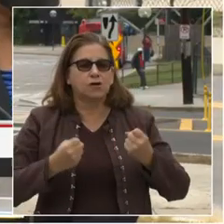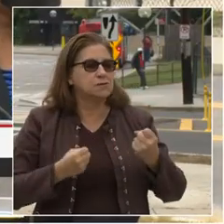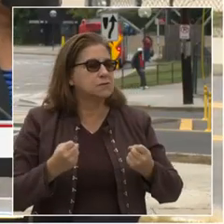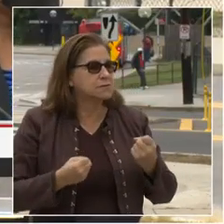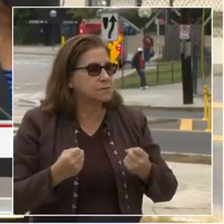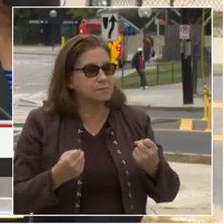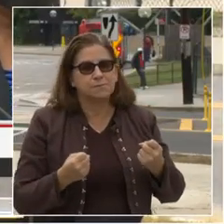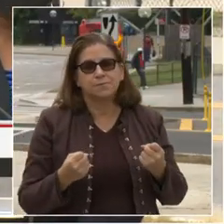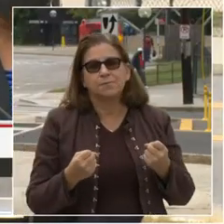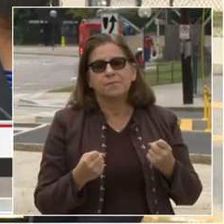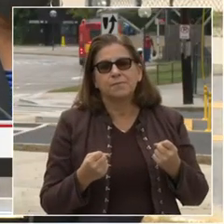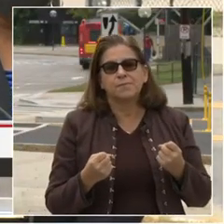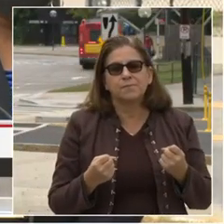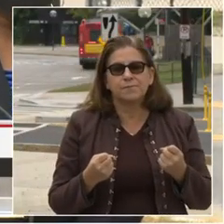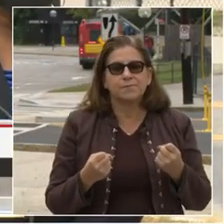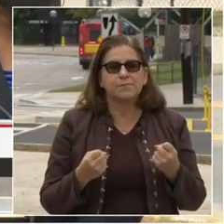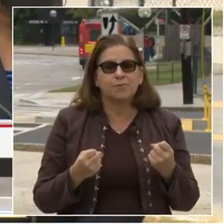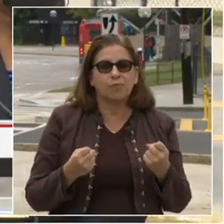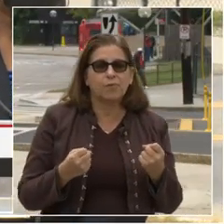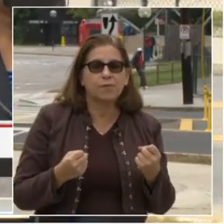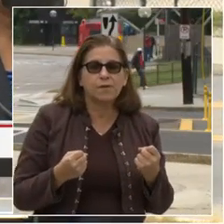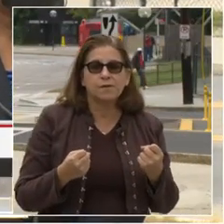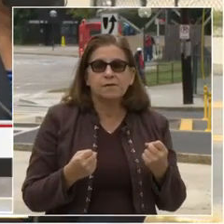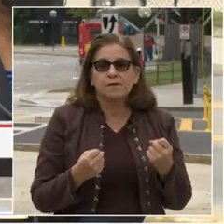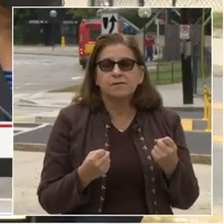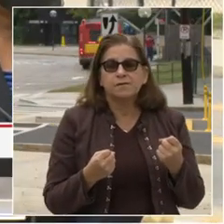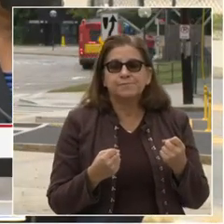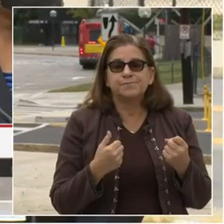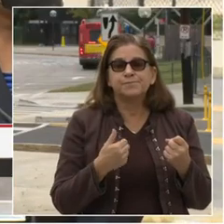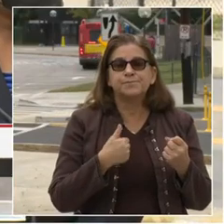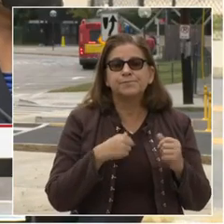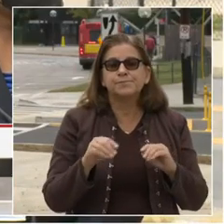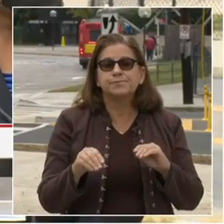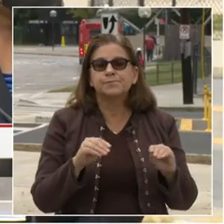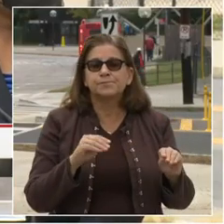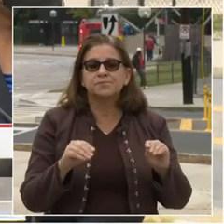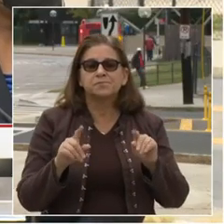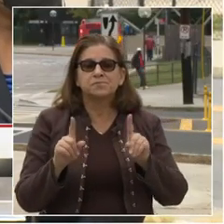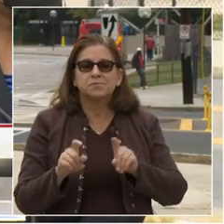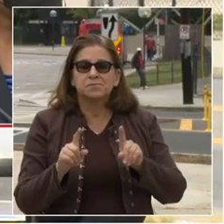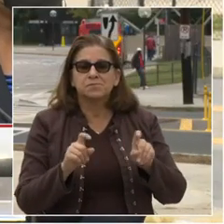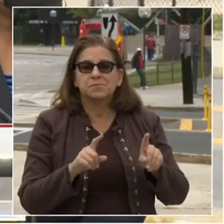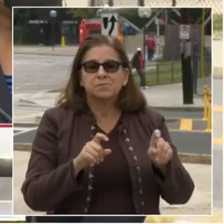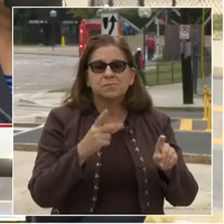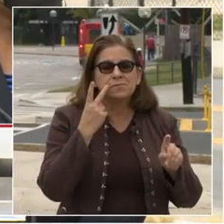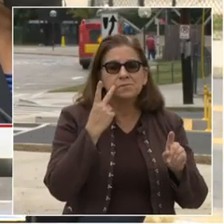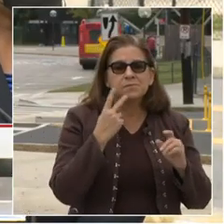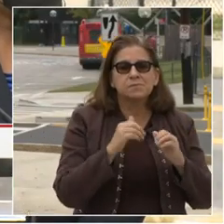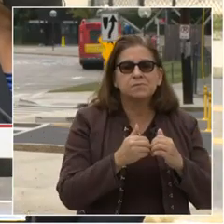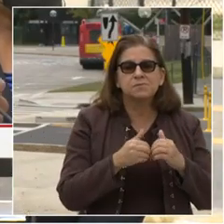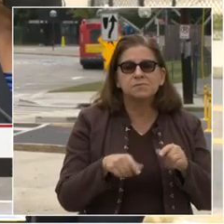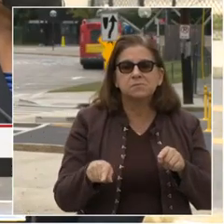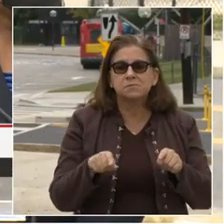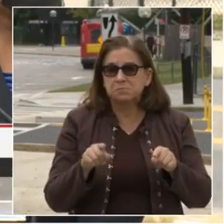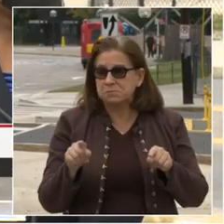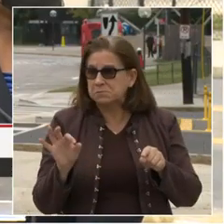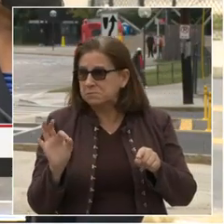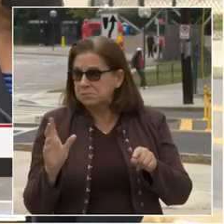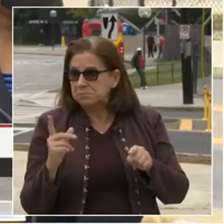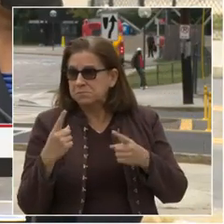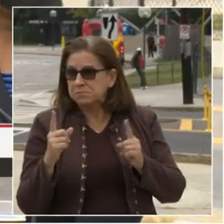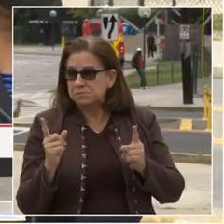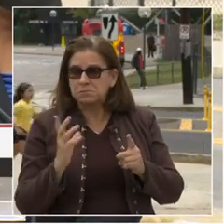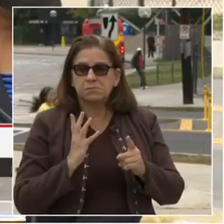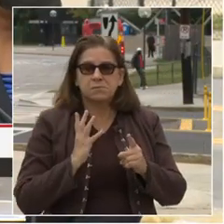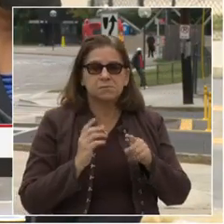And so, again, as we're going through and putting in refuge islands and things like that, we'll make sure that, again, is completely marked off so that people are aware. We also have the proper